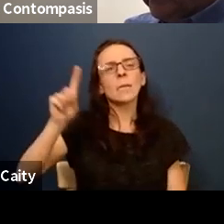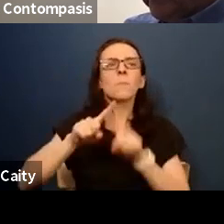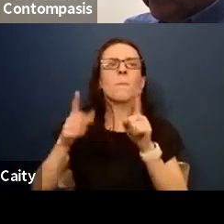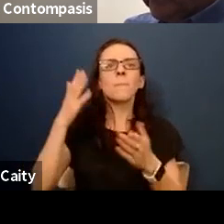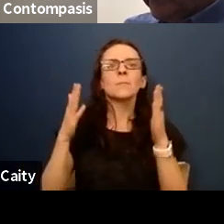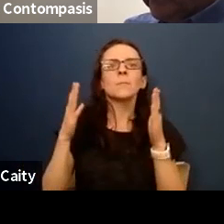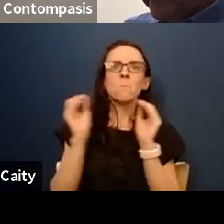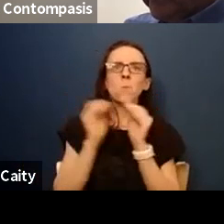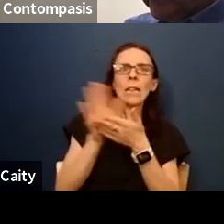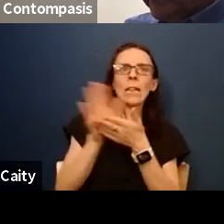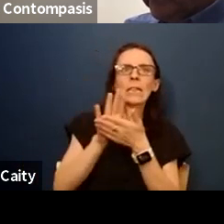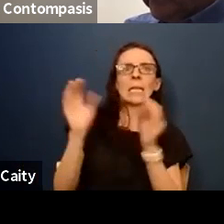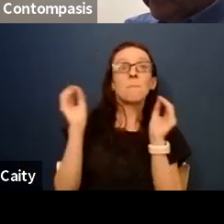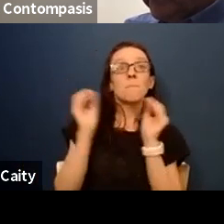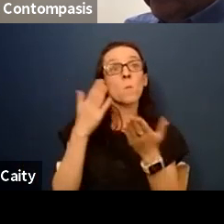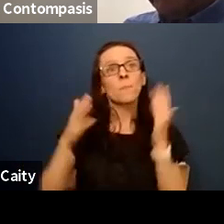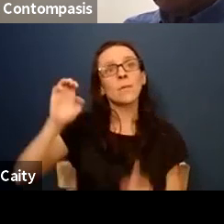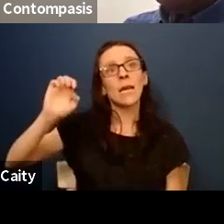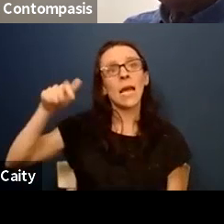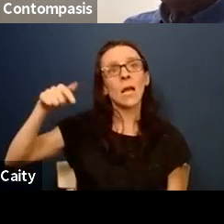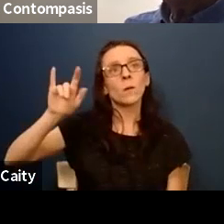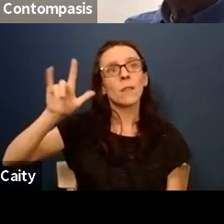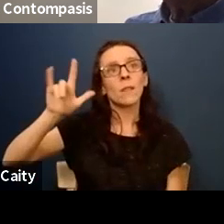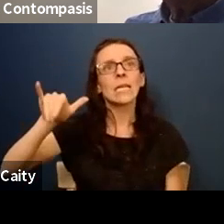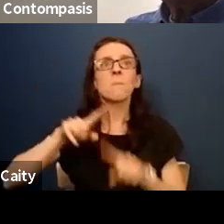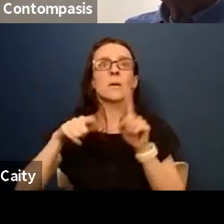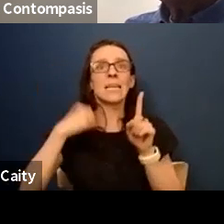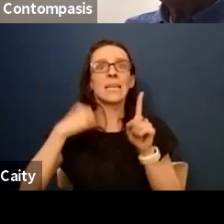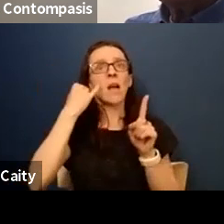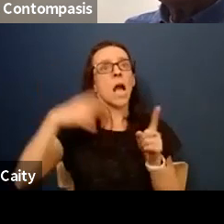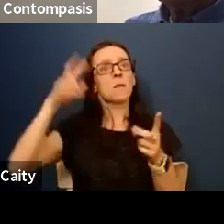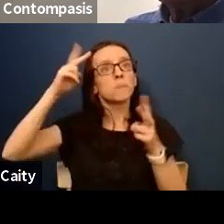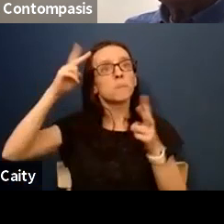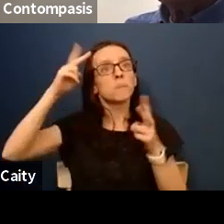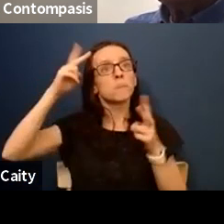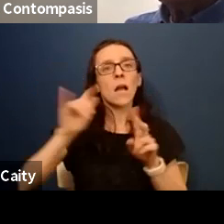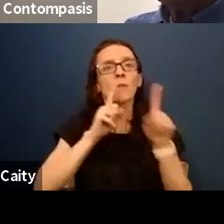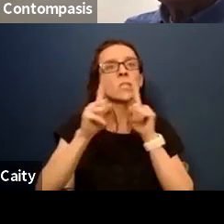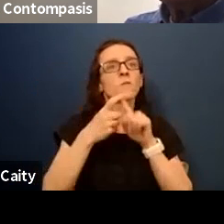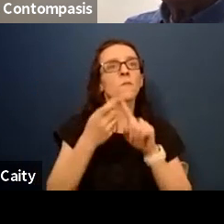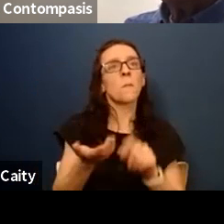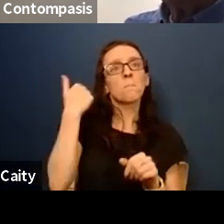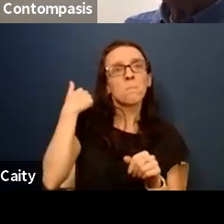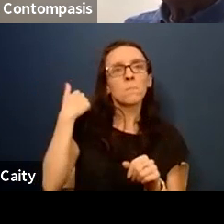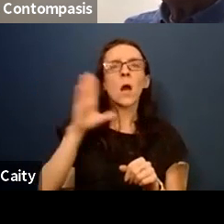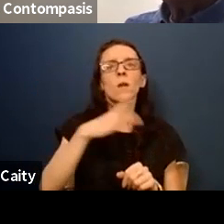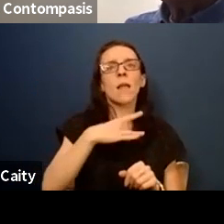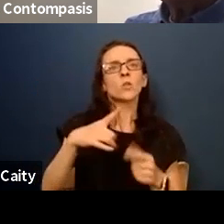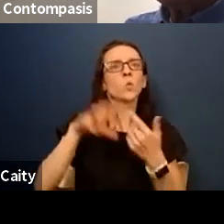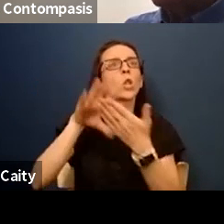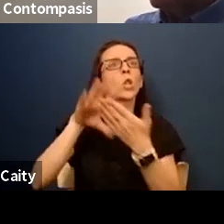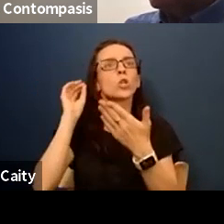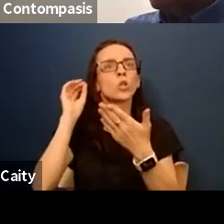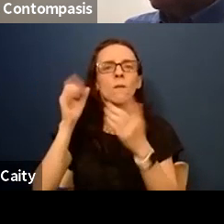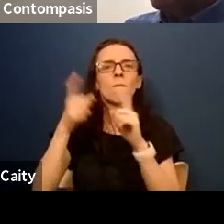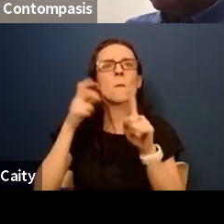equitably. But if I misunderstood that conversation from days back, I'd love to be illuminated from the people